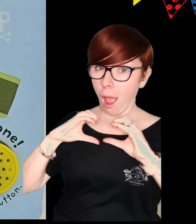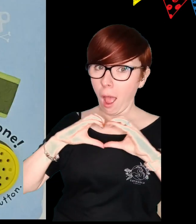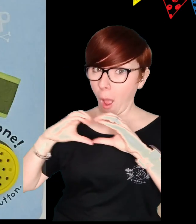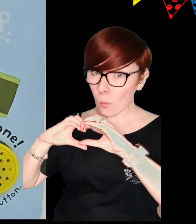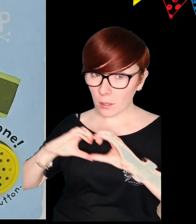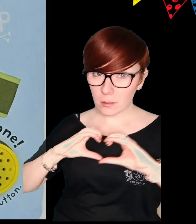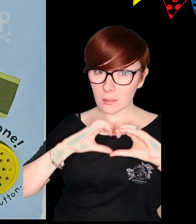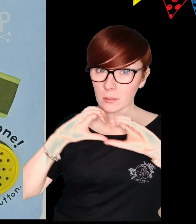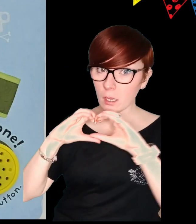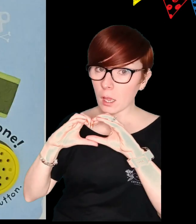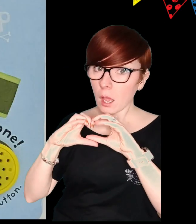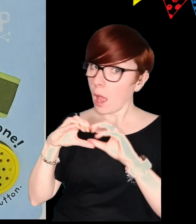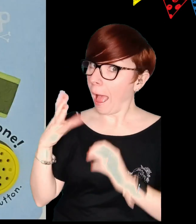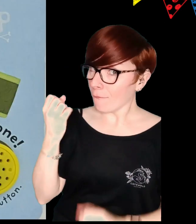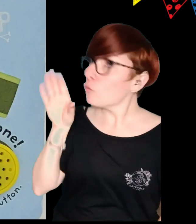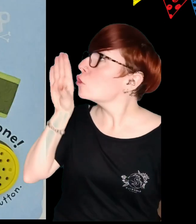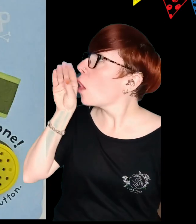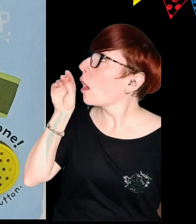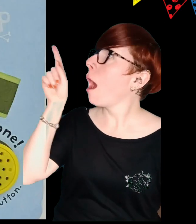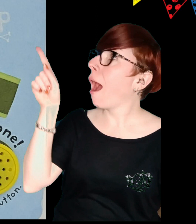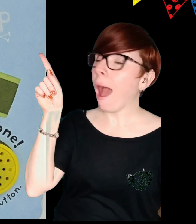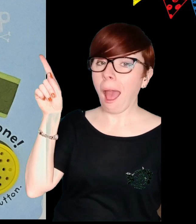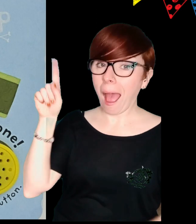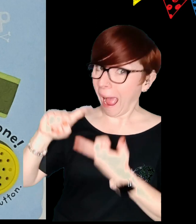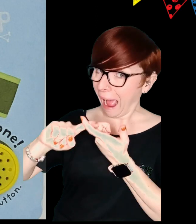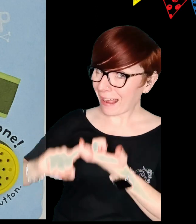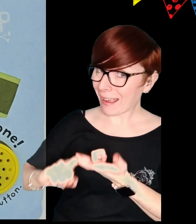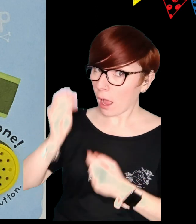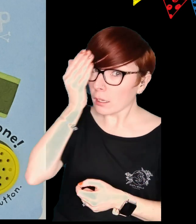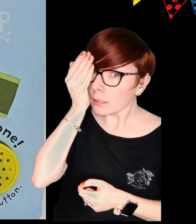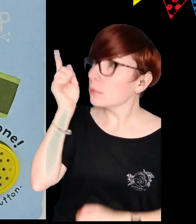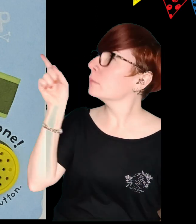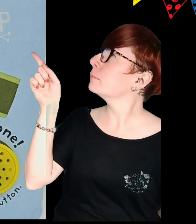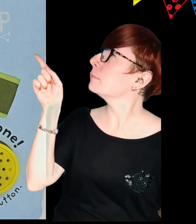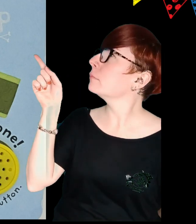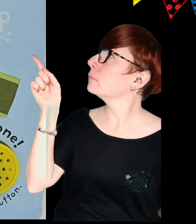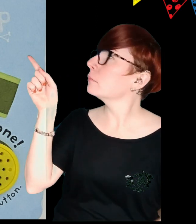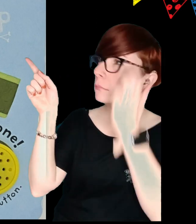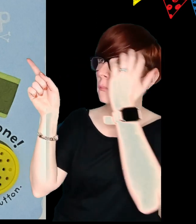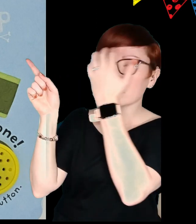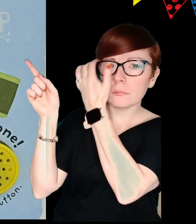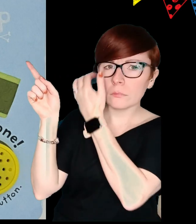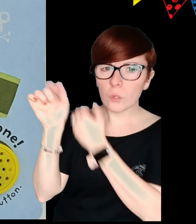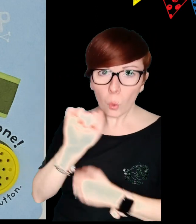star ones, heart ones, duck ones, and an anchor.